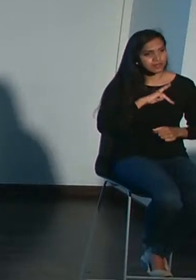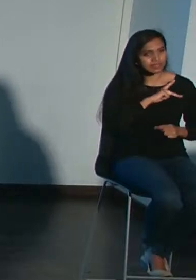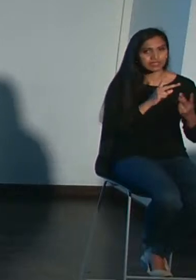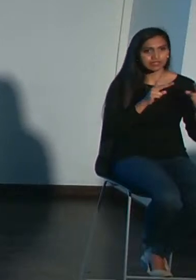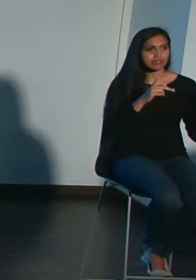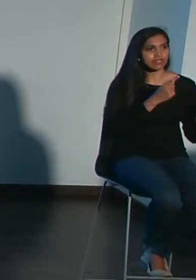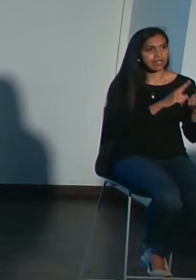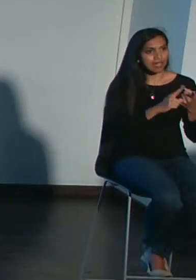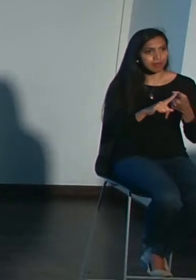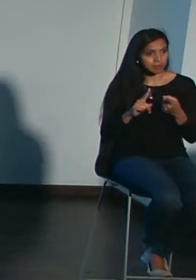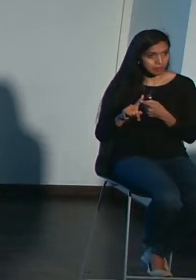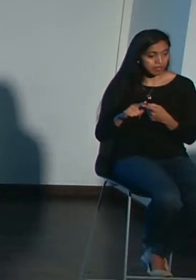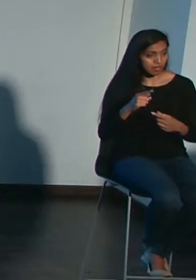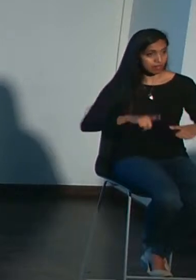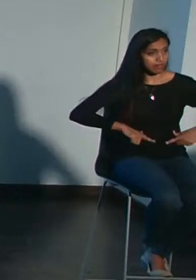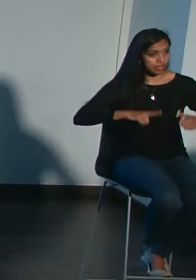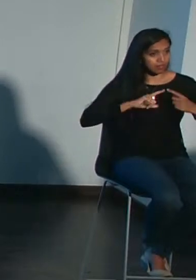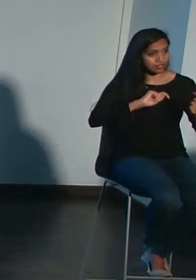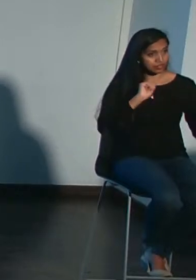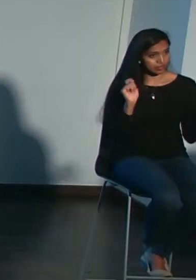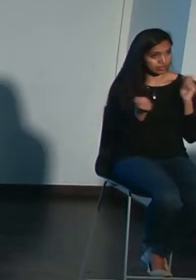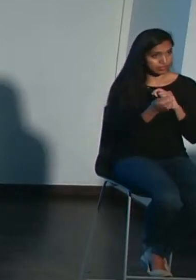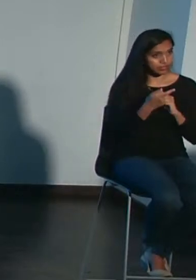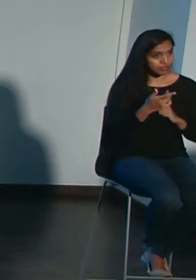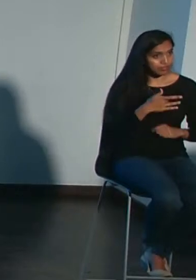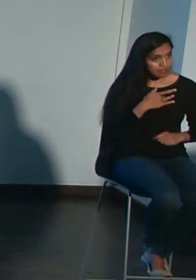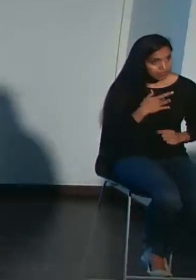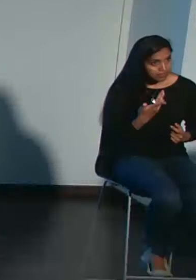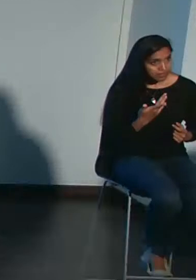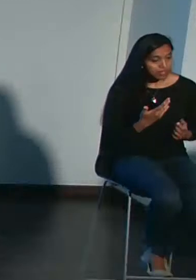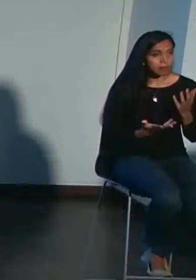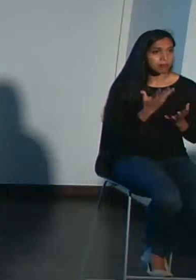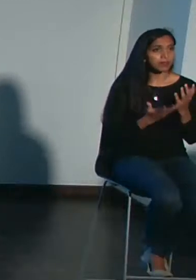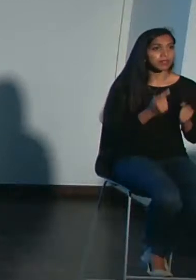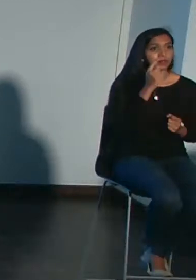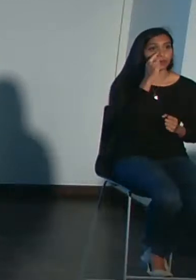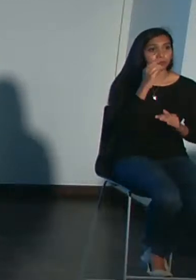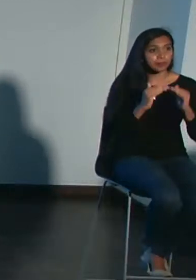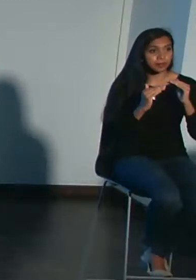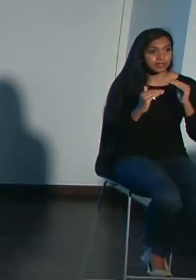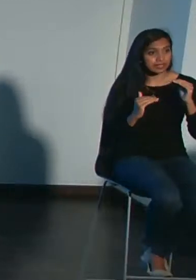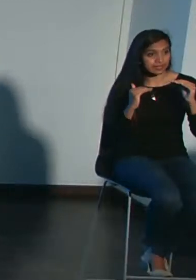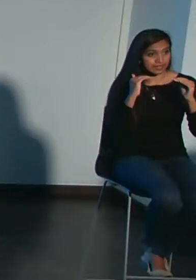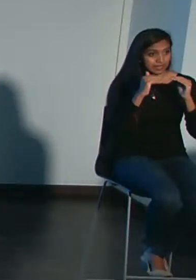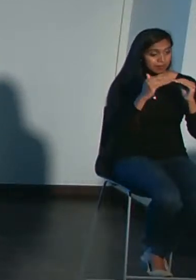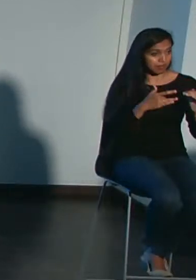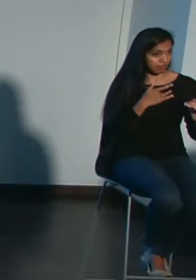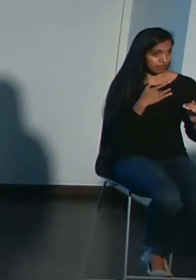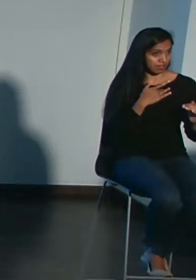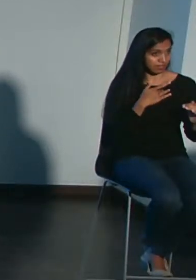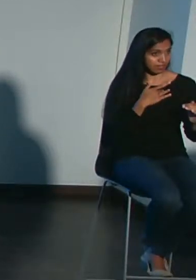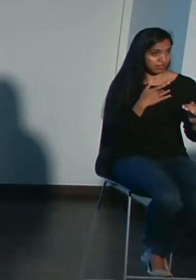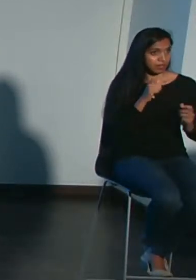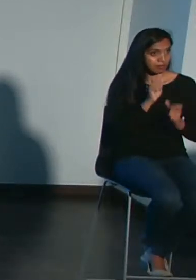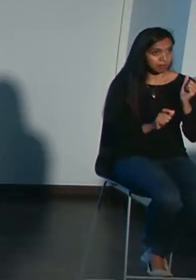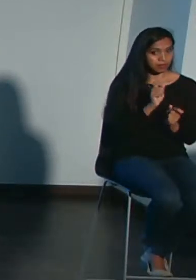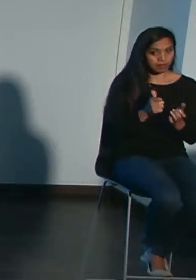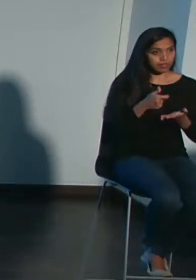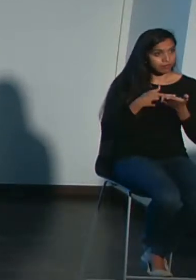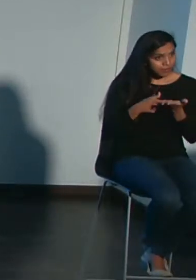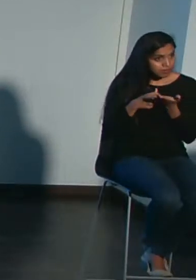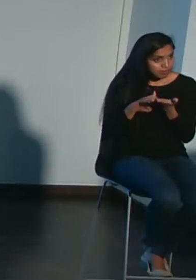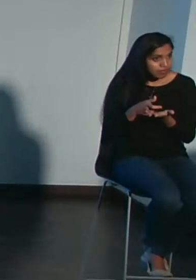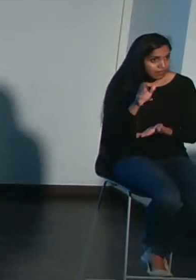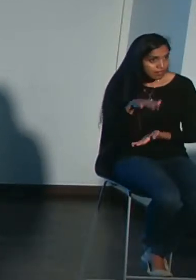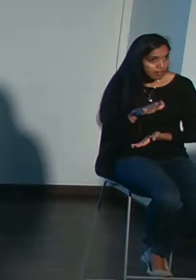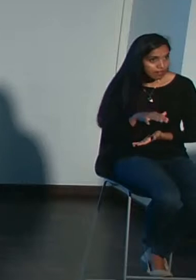you're stitching away, and you're telling me, oh, don't treat it like it's so precious. This is just it. But it's